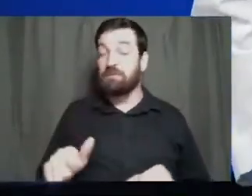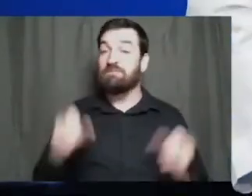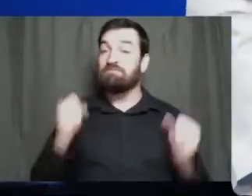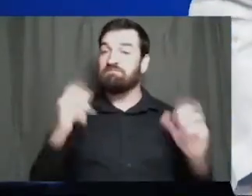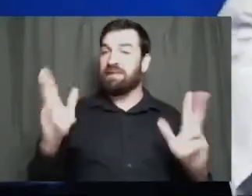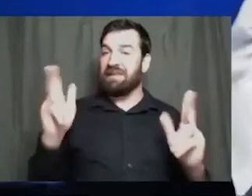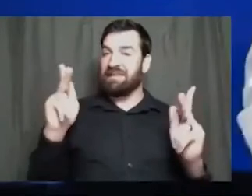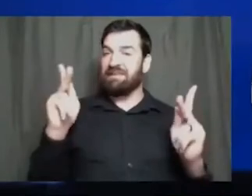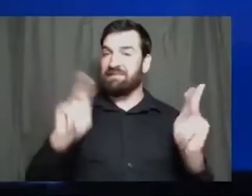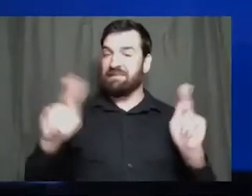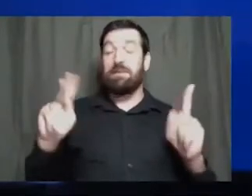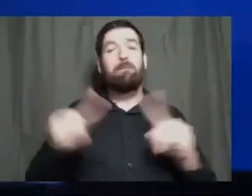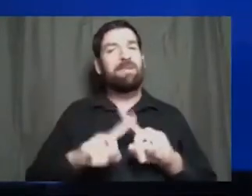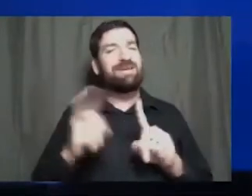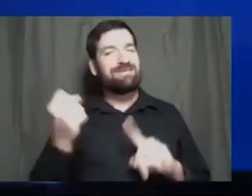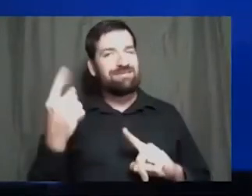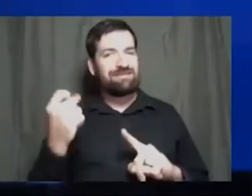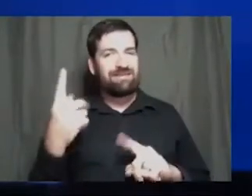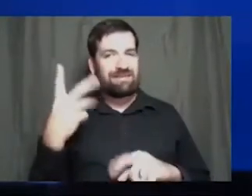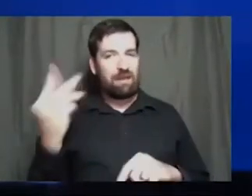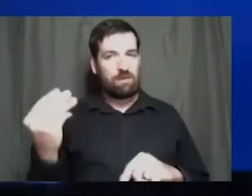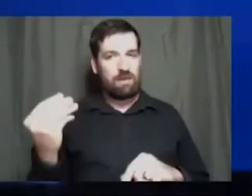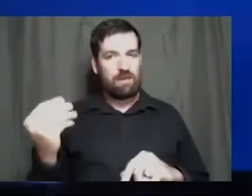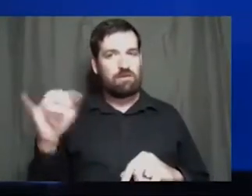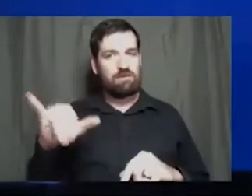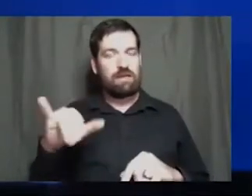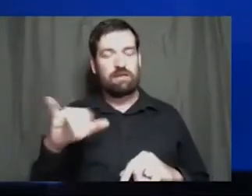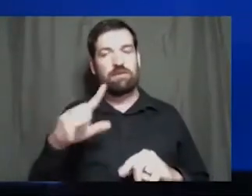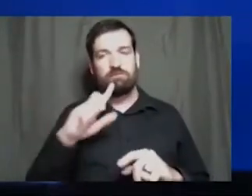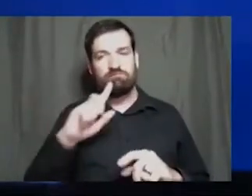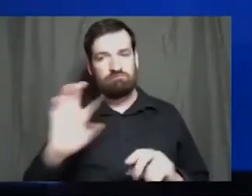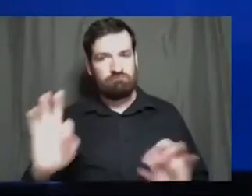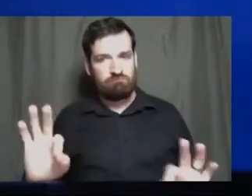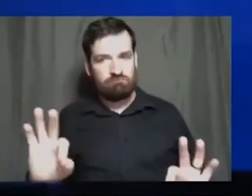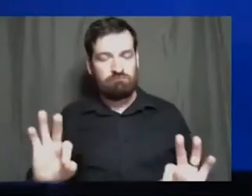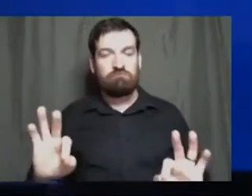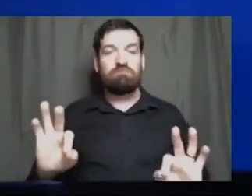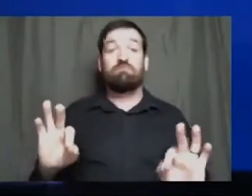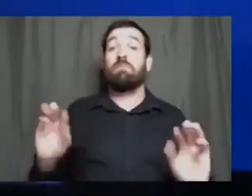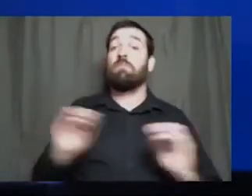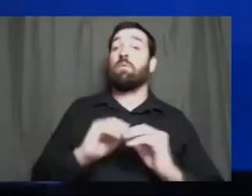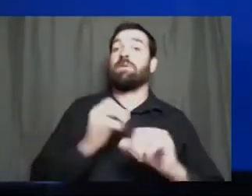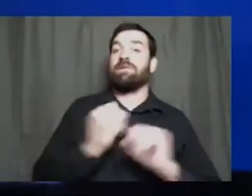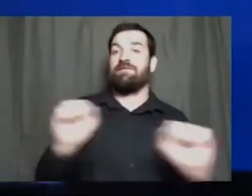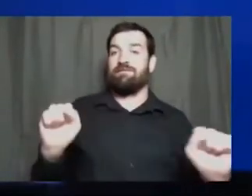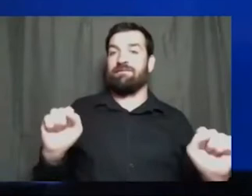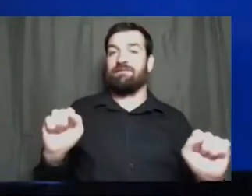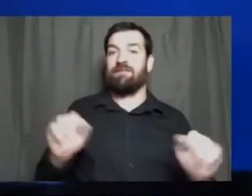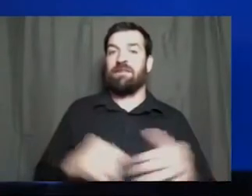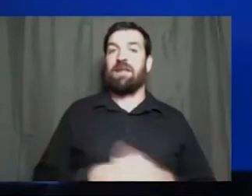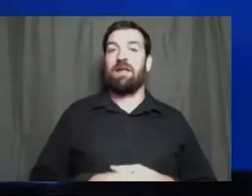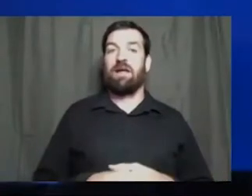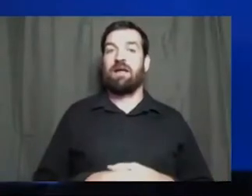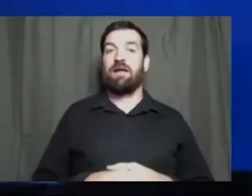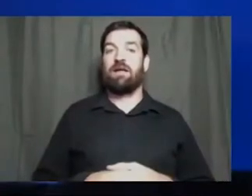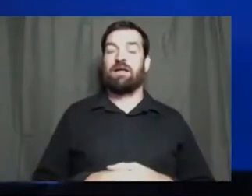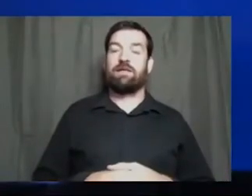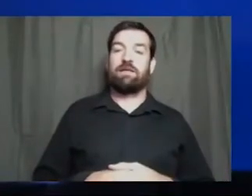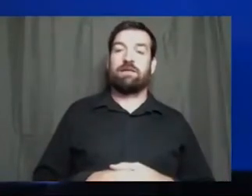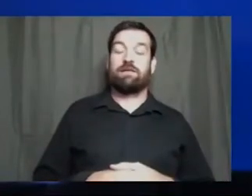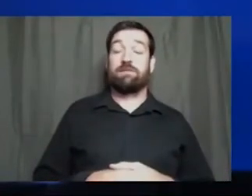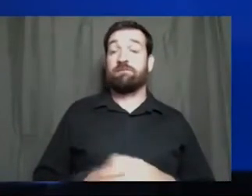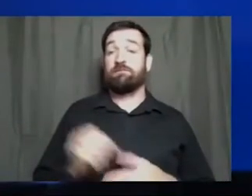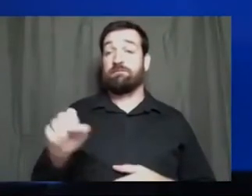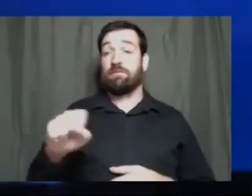outside, though, and I think that's the win. I think it's outside. That makes it a lot safer. The question is, are you going to